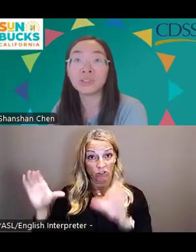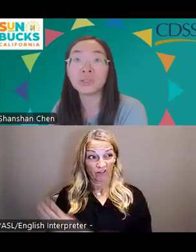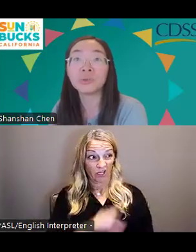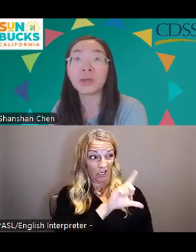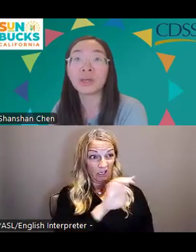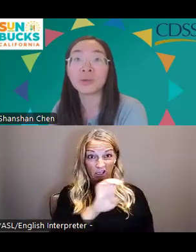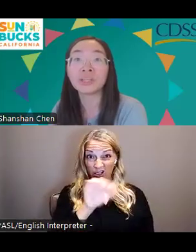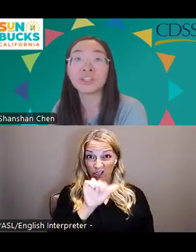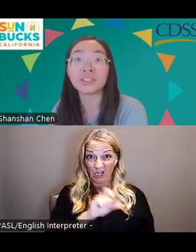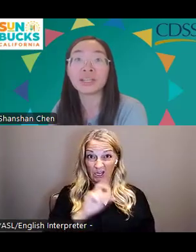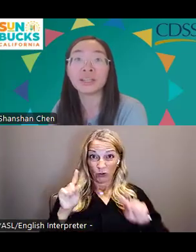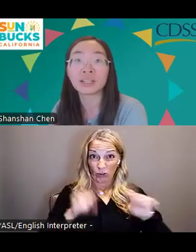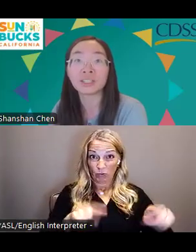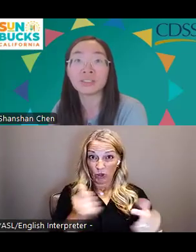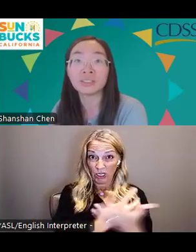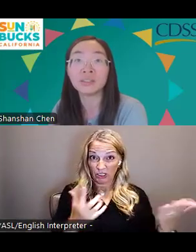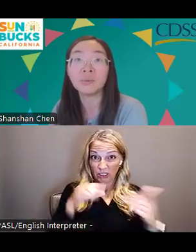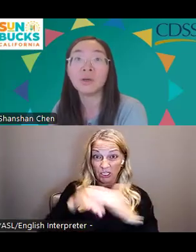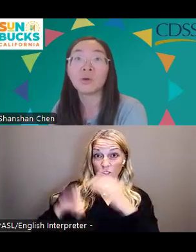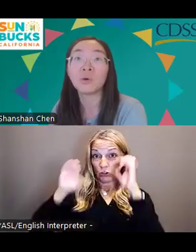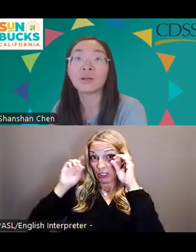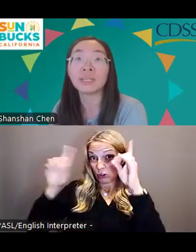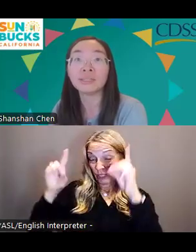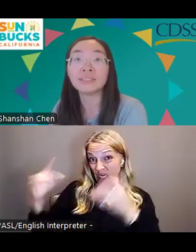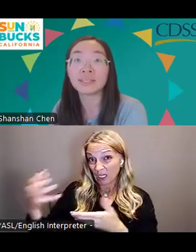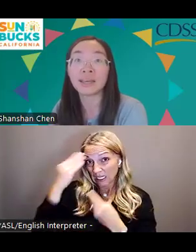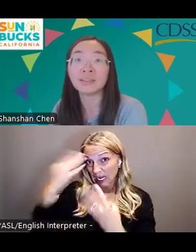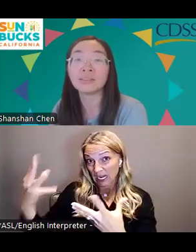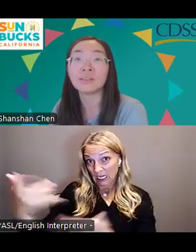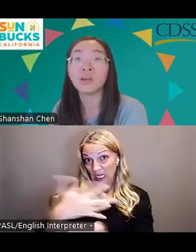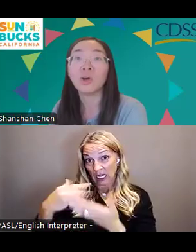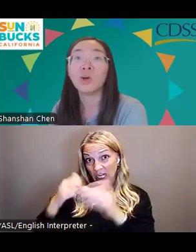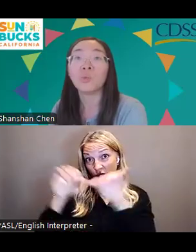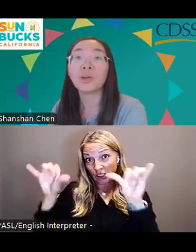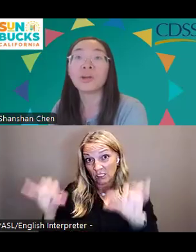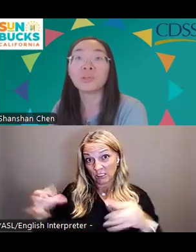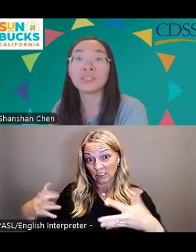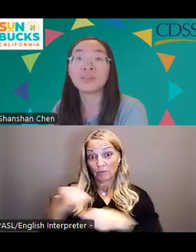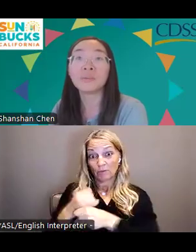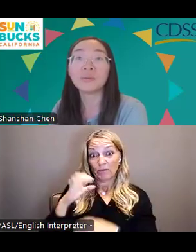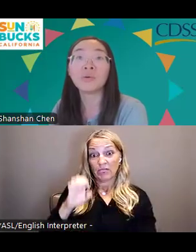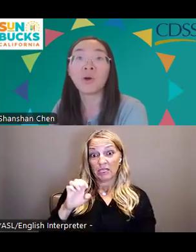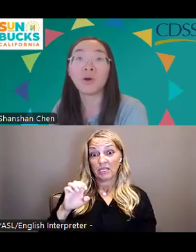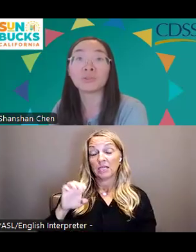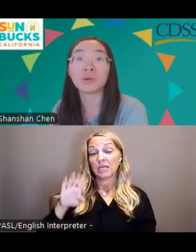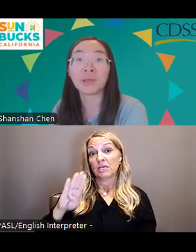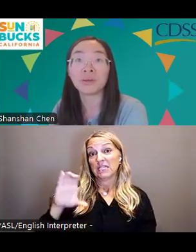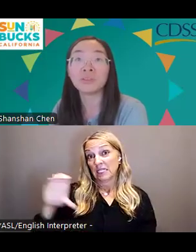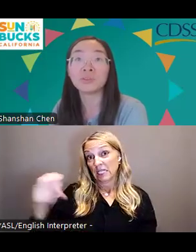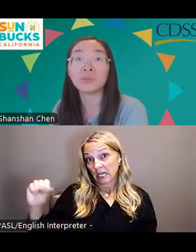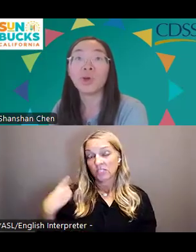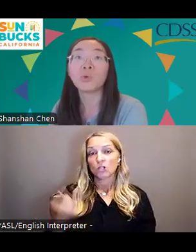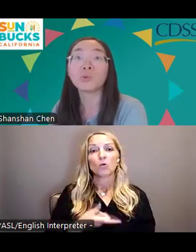anything into the Education Data Collection System, or EDCS? We are receiving multiple calls